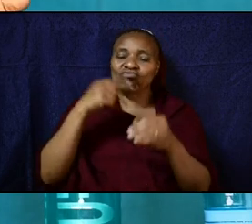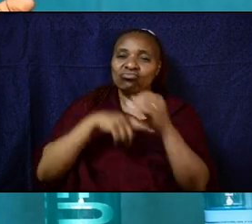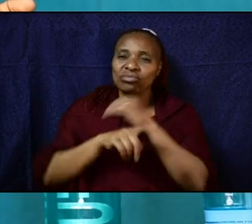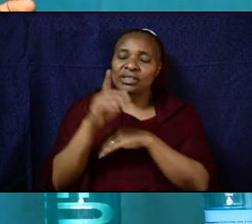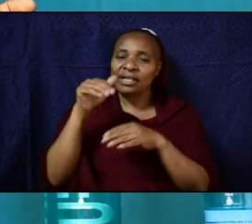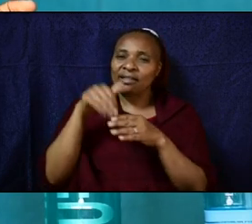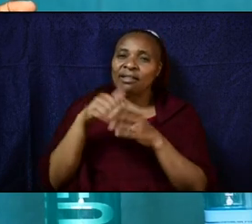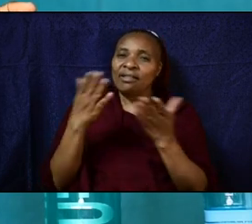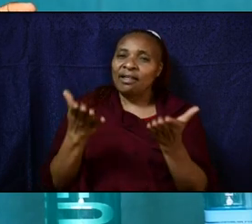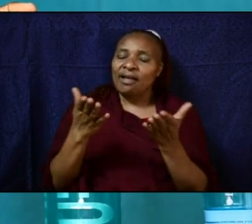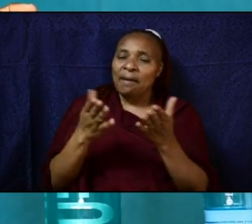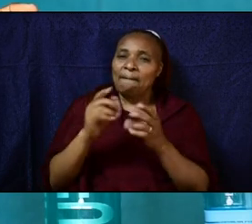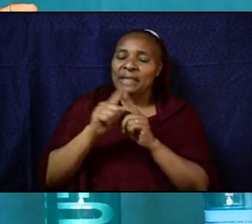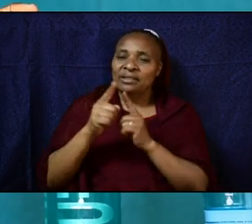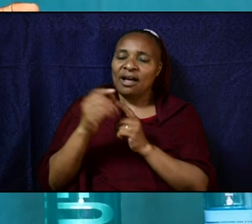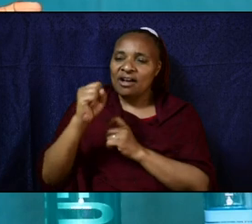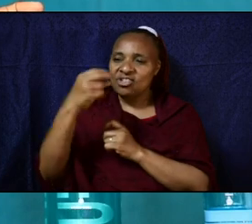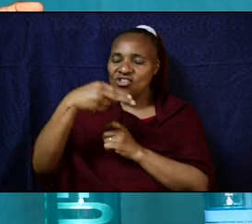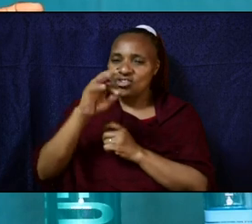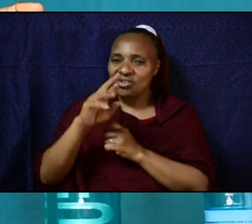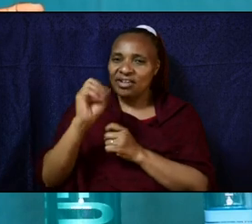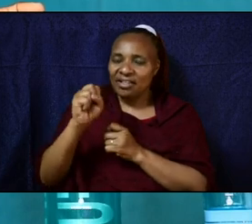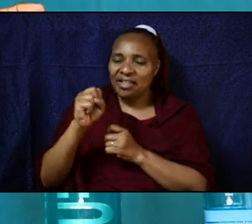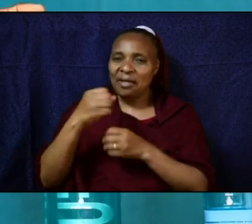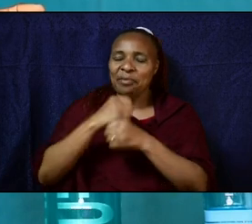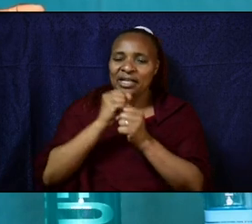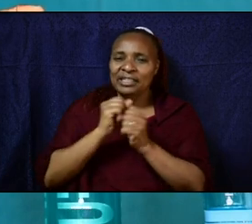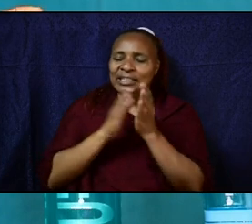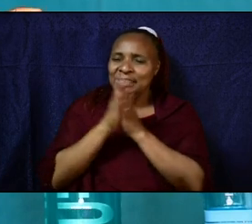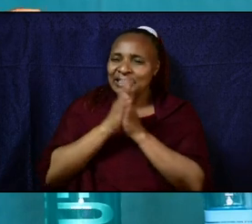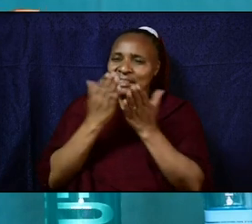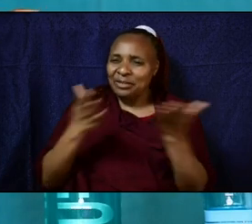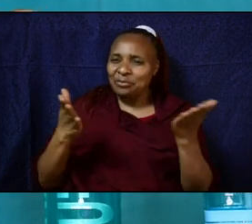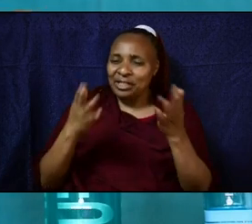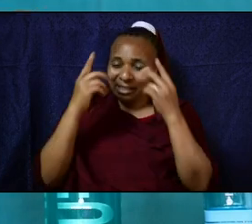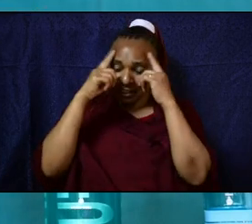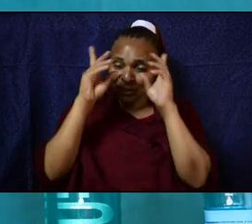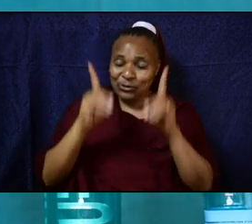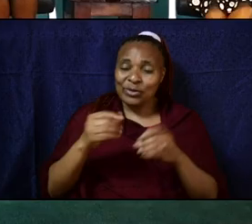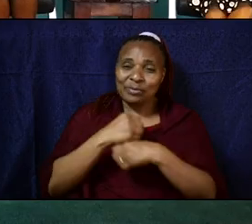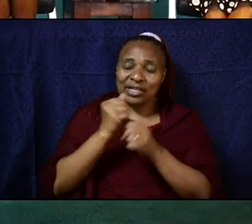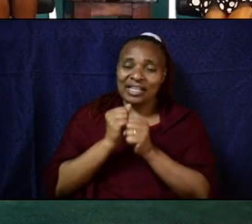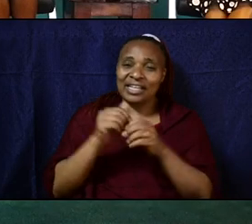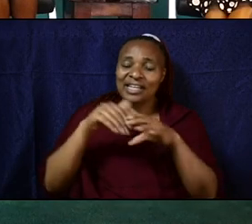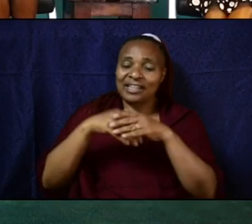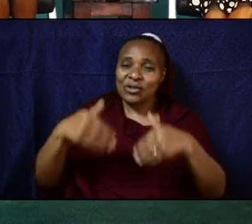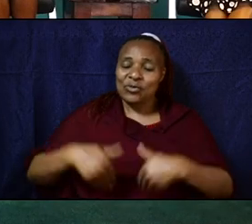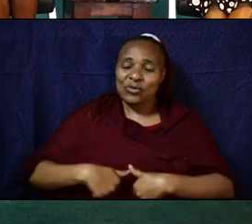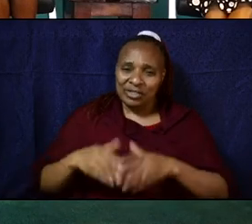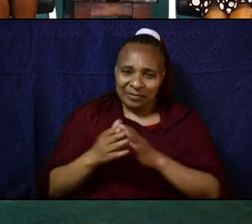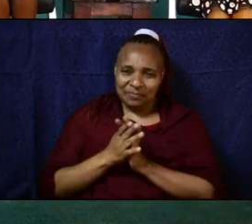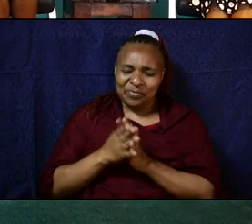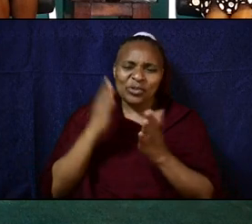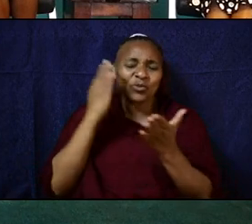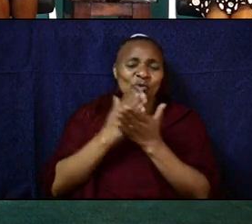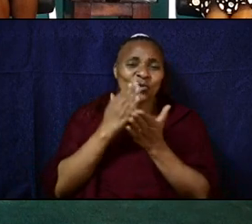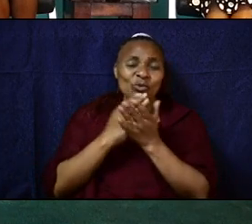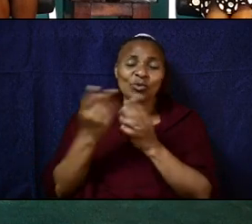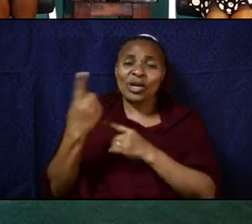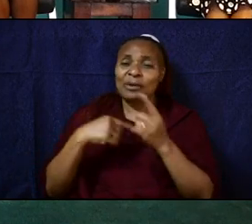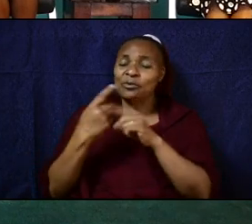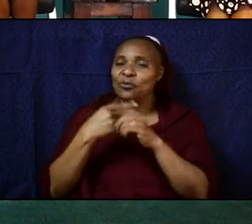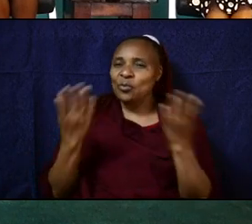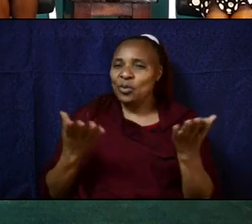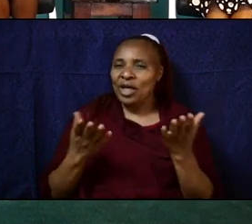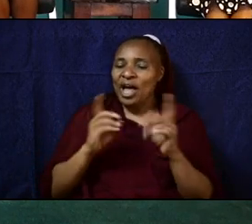stage, Ashley was telling me some very interesting thing about decision-making in teenagers. Yeah. Uh-huh. Actually, that comes